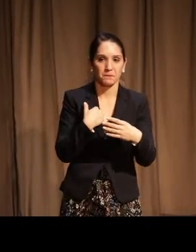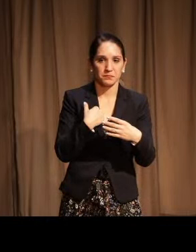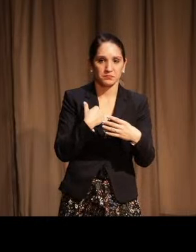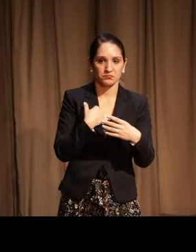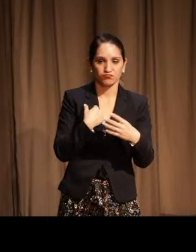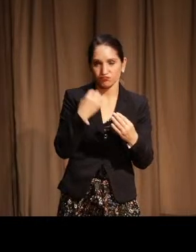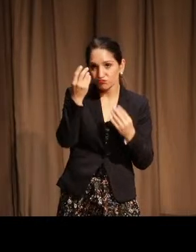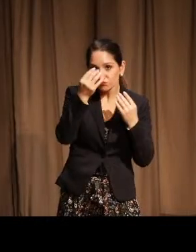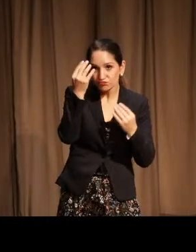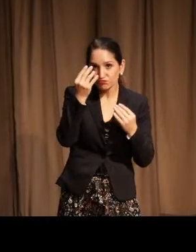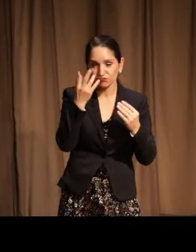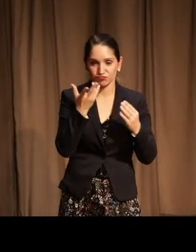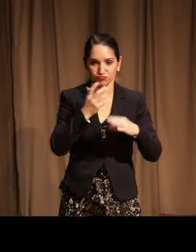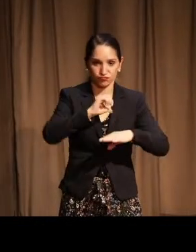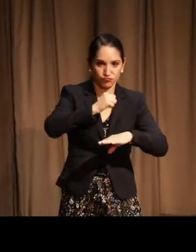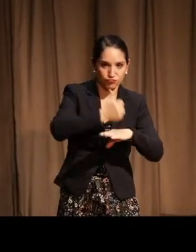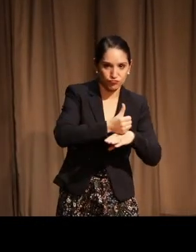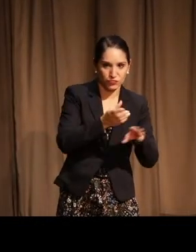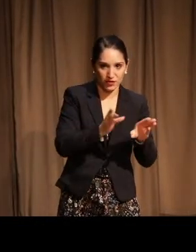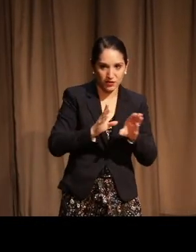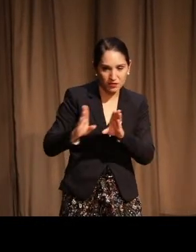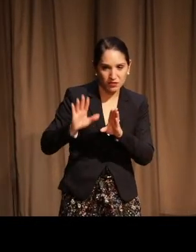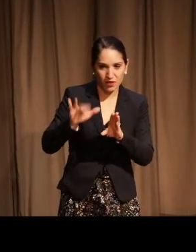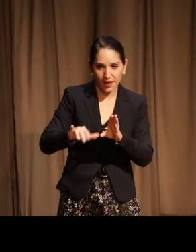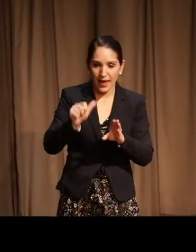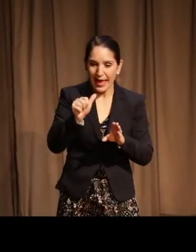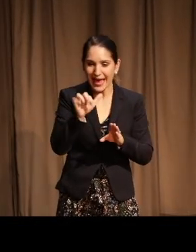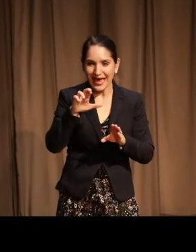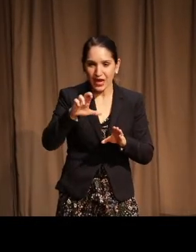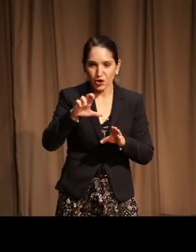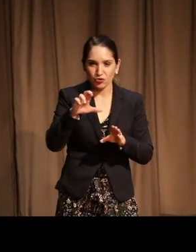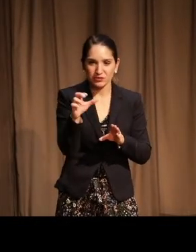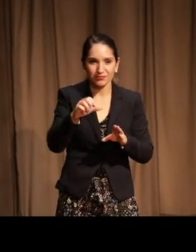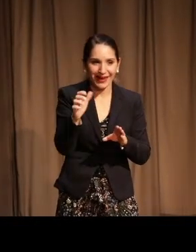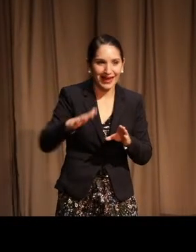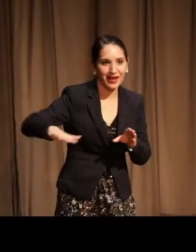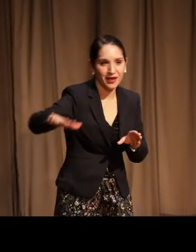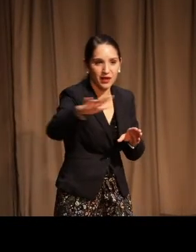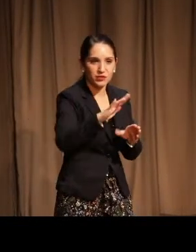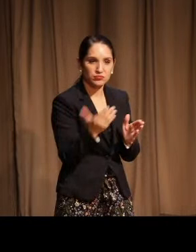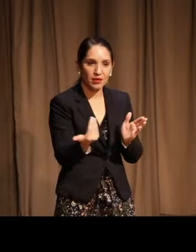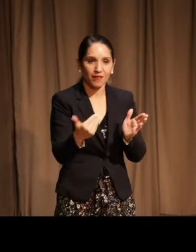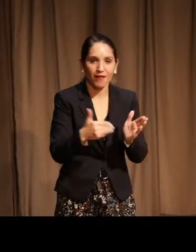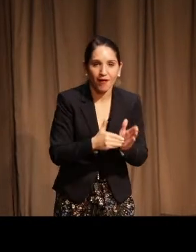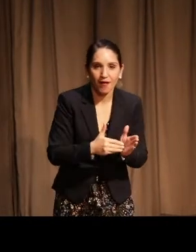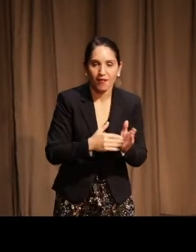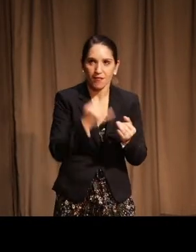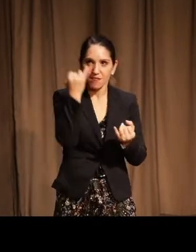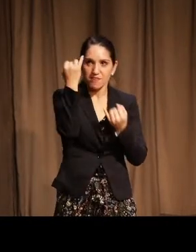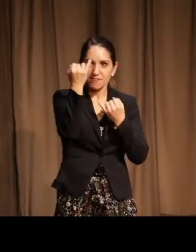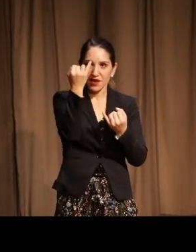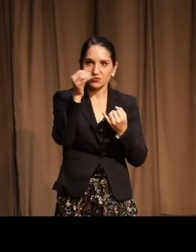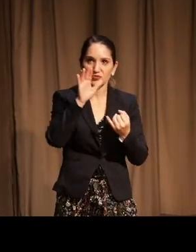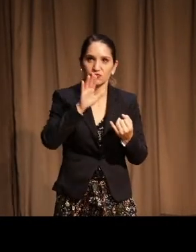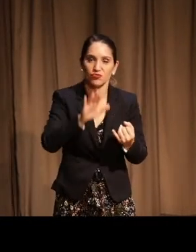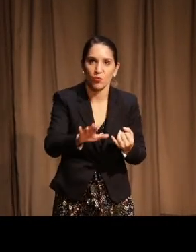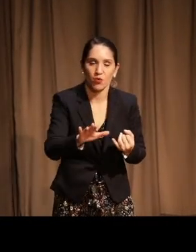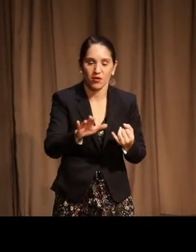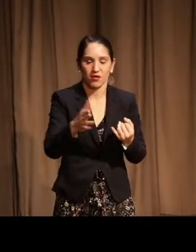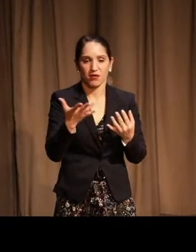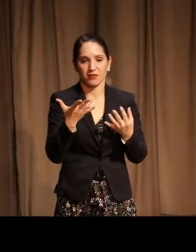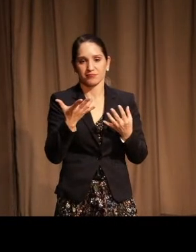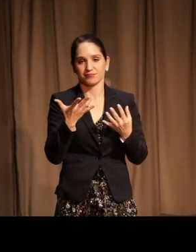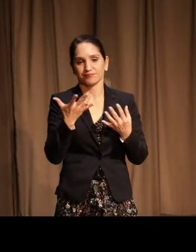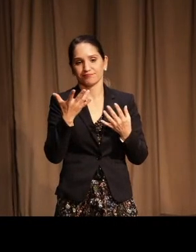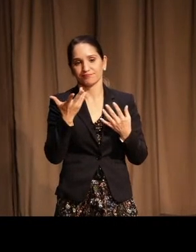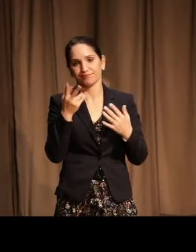create this little space of hope, of reimagining fate. Mm-hmm. Yeah, and you